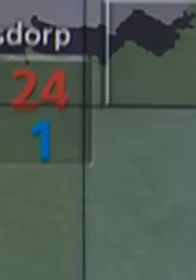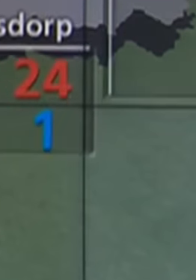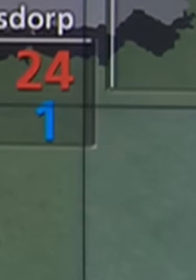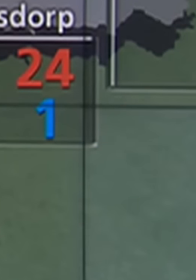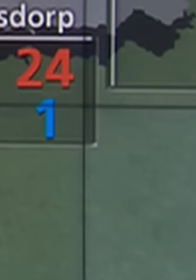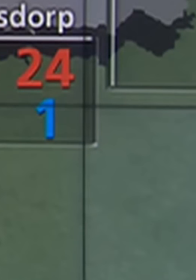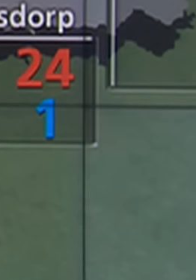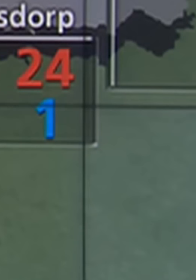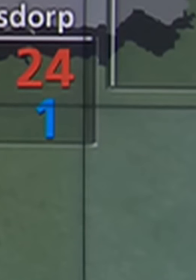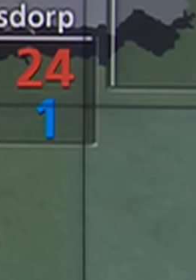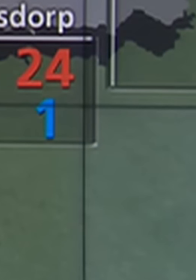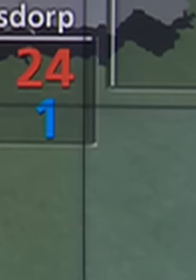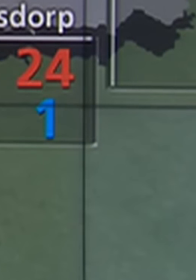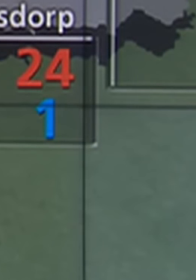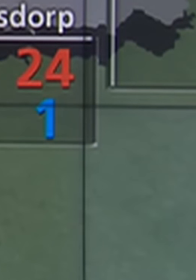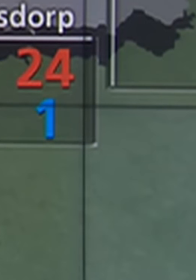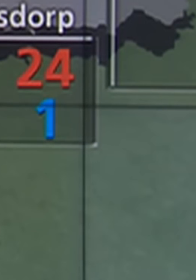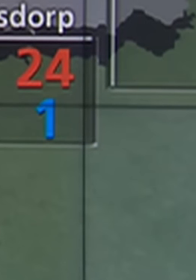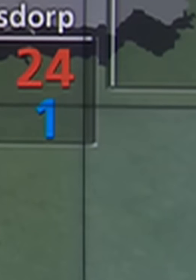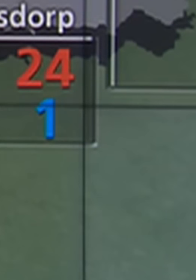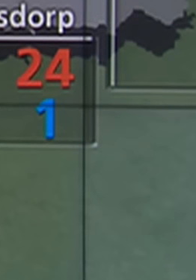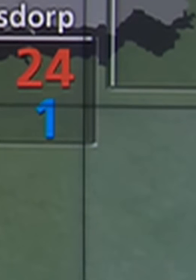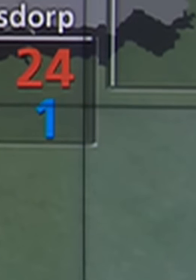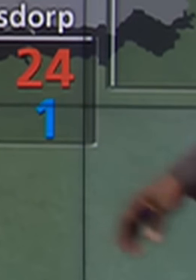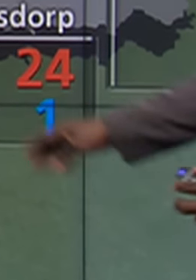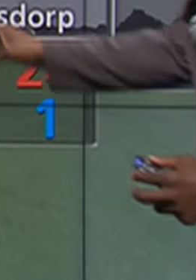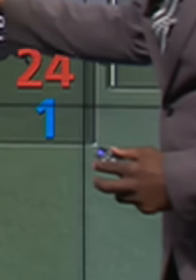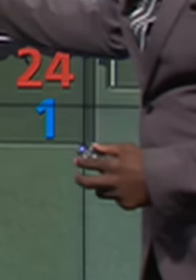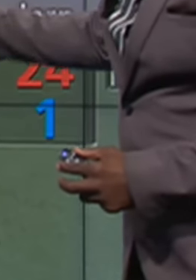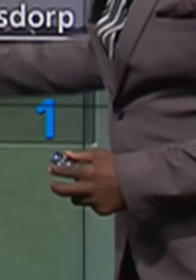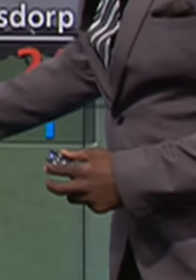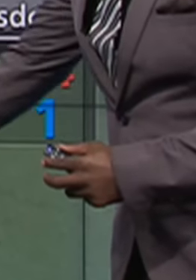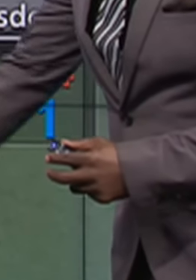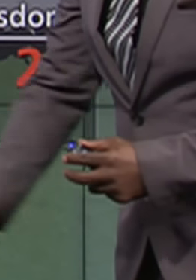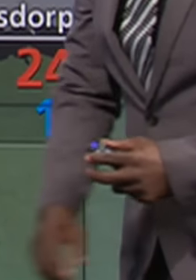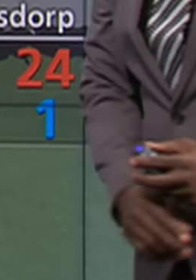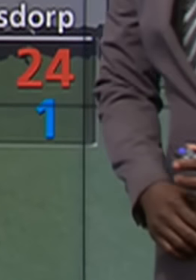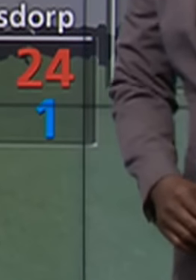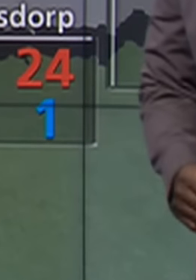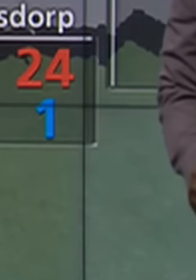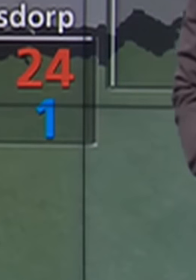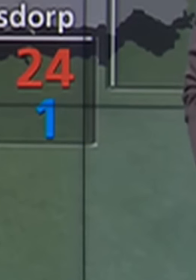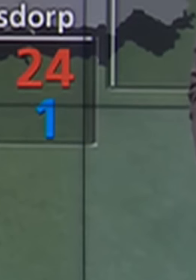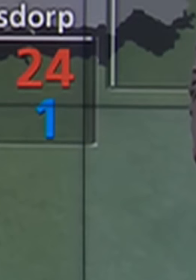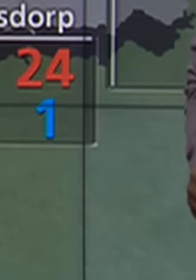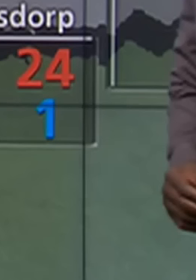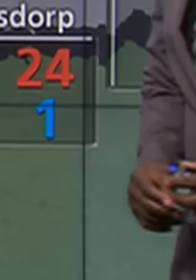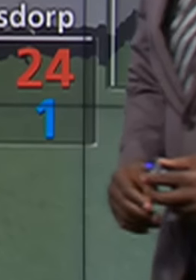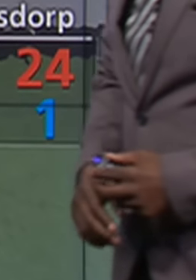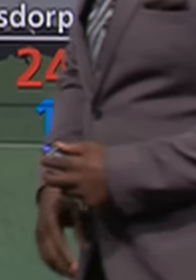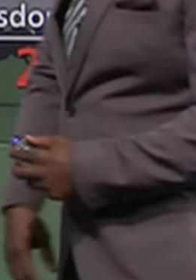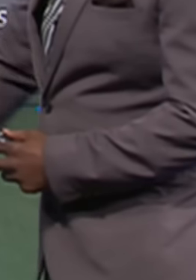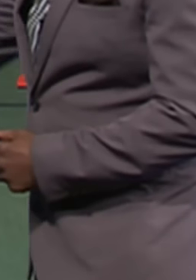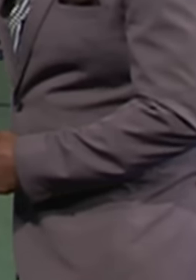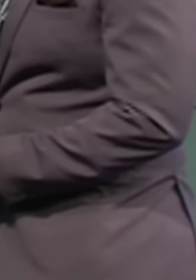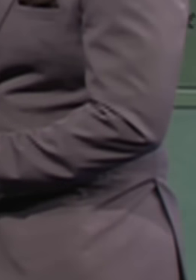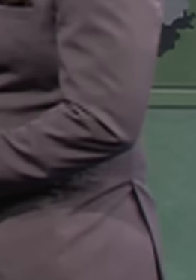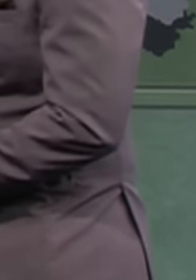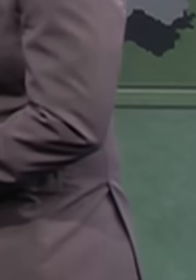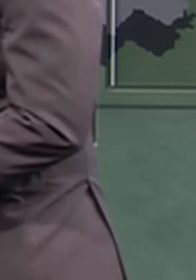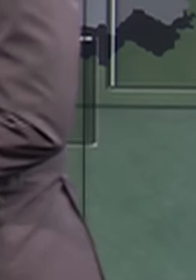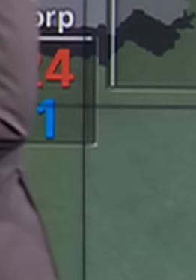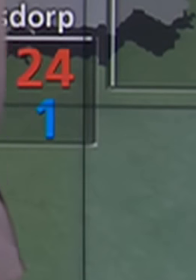ho mashome a mabedi kaofela ho ya fitla hona ka hare ho Northwest ha re shebile hona ka Ottosdal o tla jwale hona ka Roveremerangstad le teng tla tlo iphole fela ho saeng